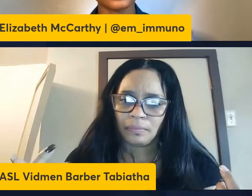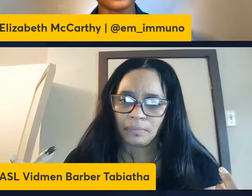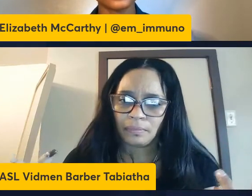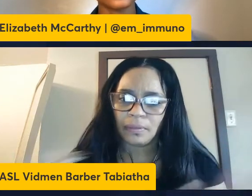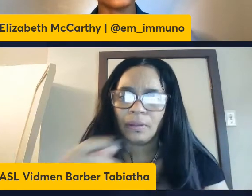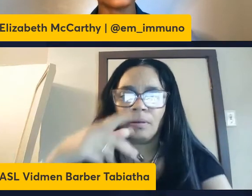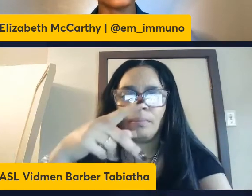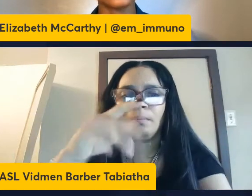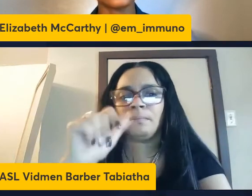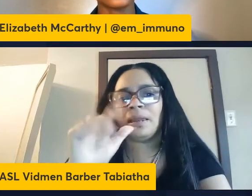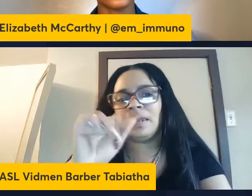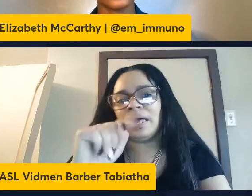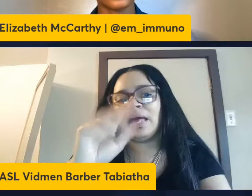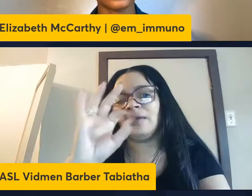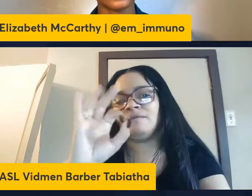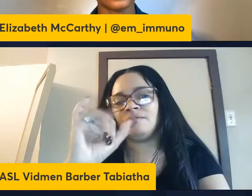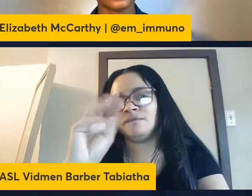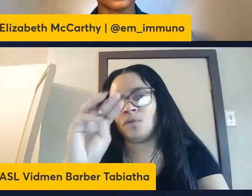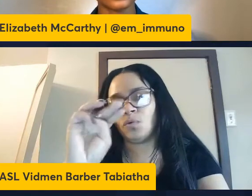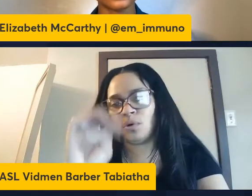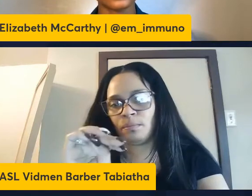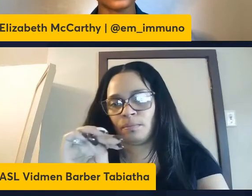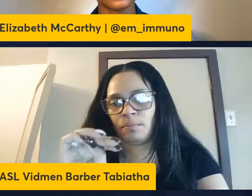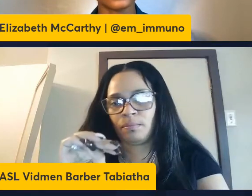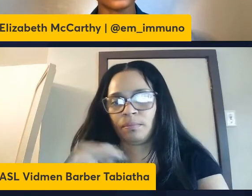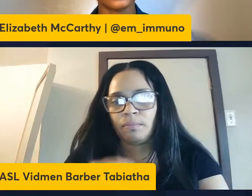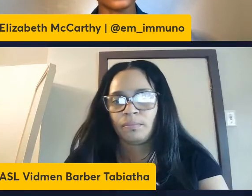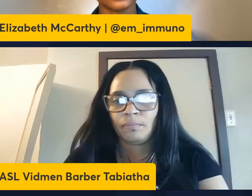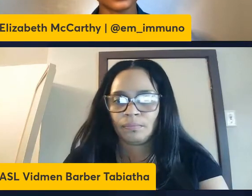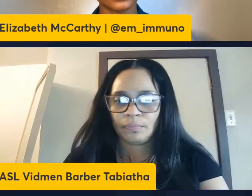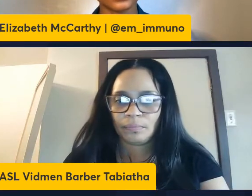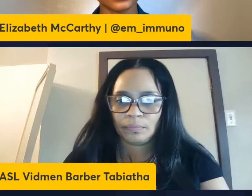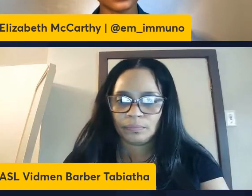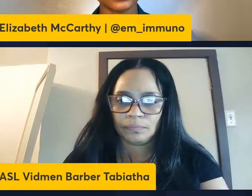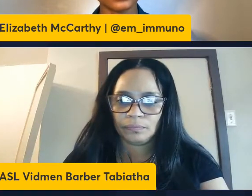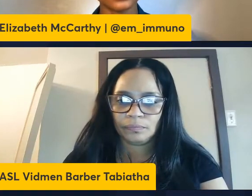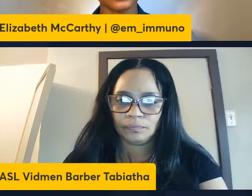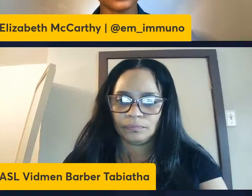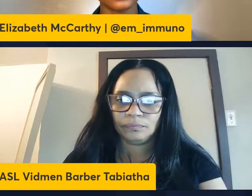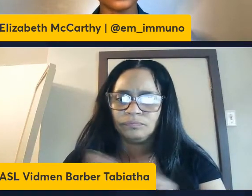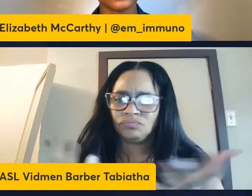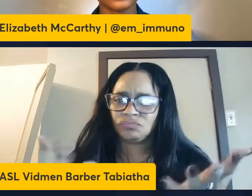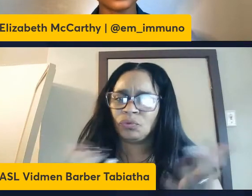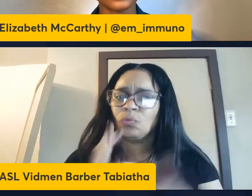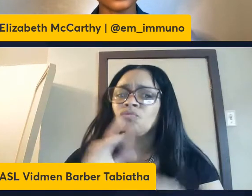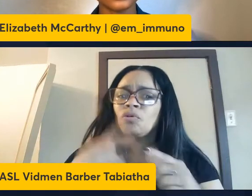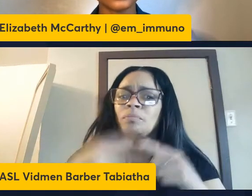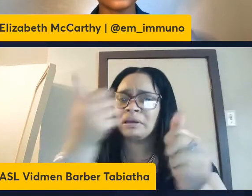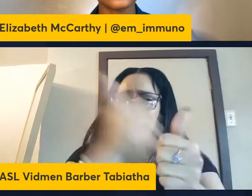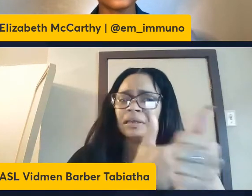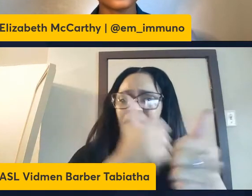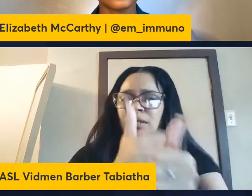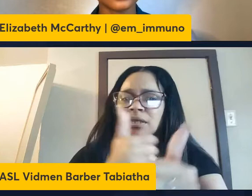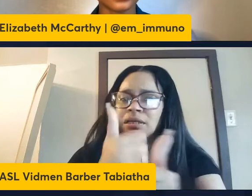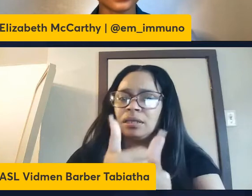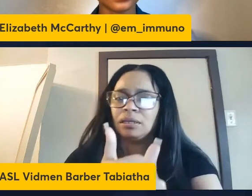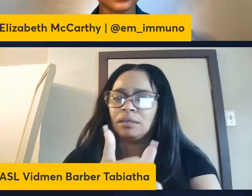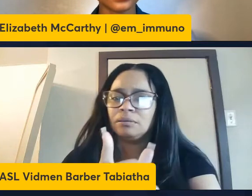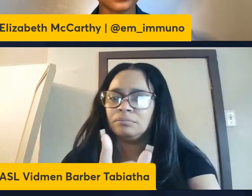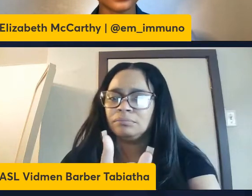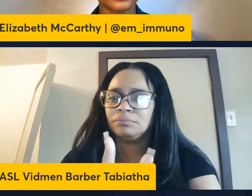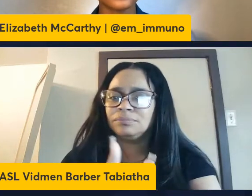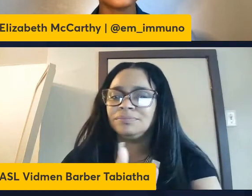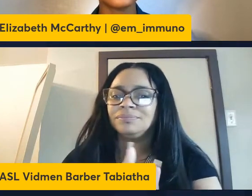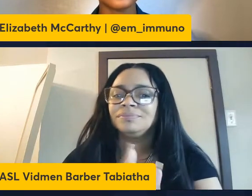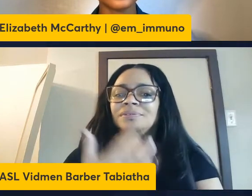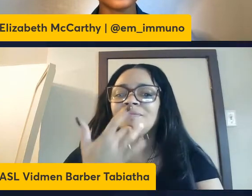platforms and languages. So yeah, do you want to each of you touch on your favorite